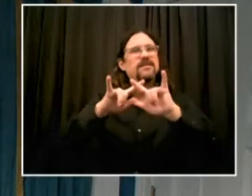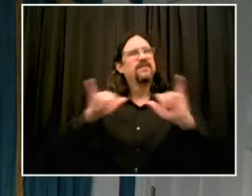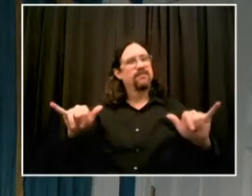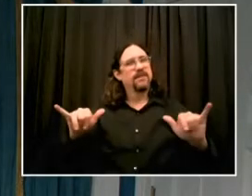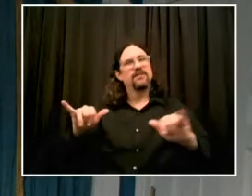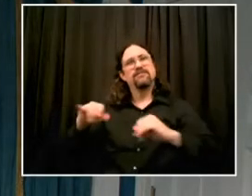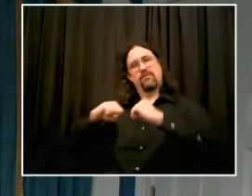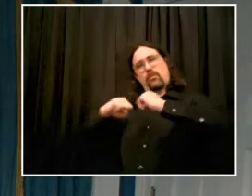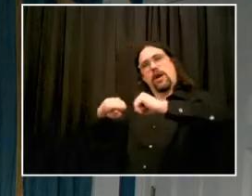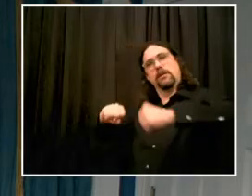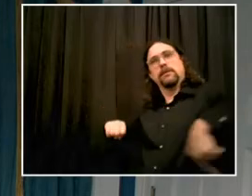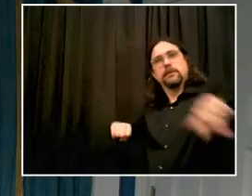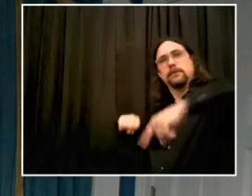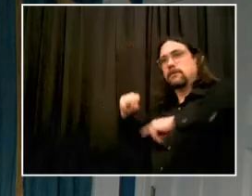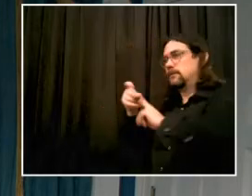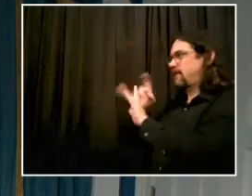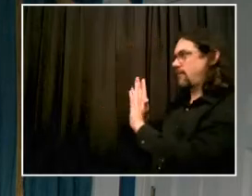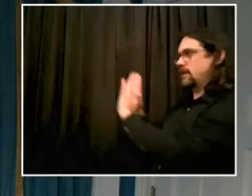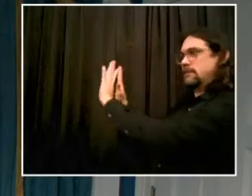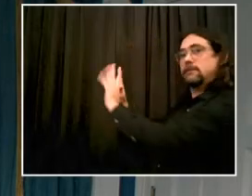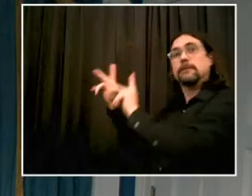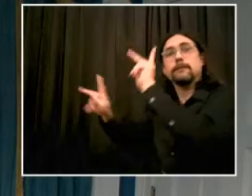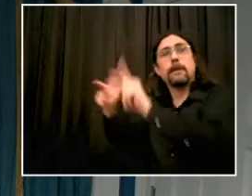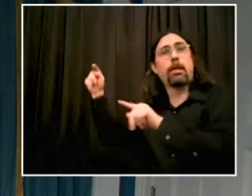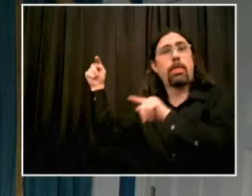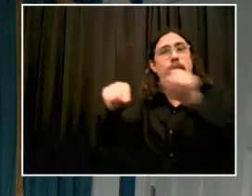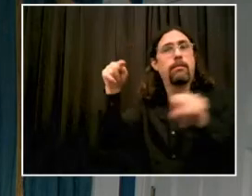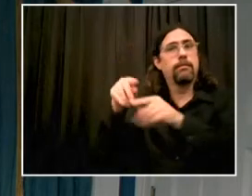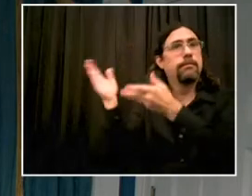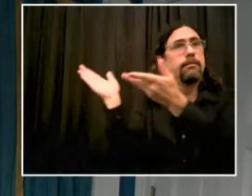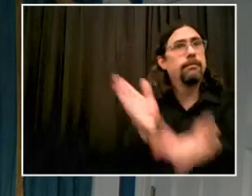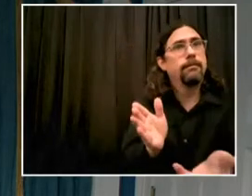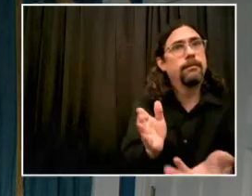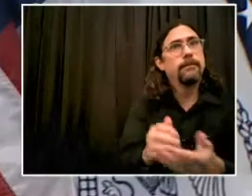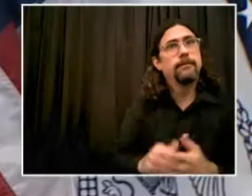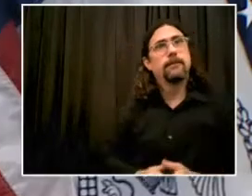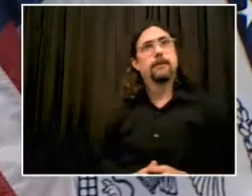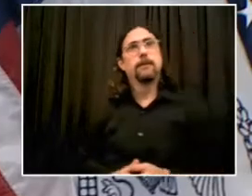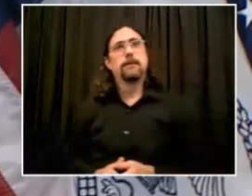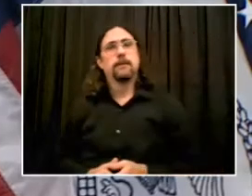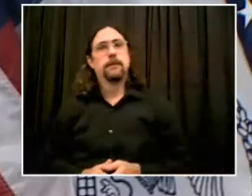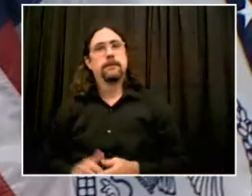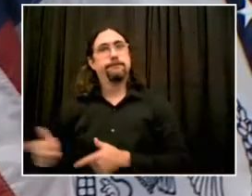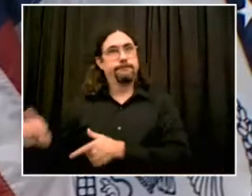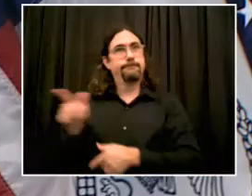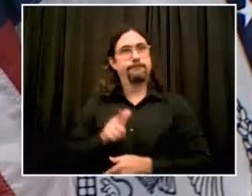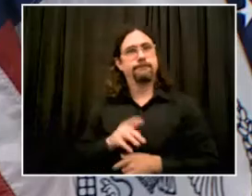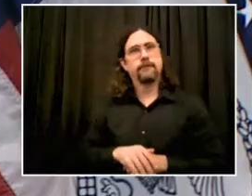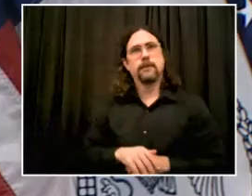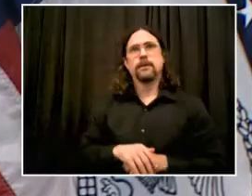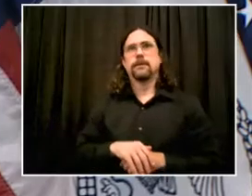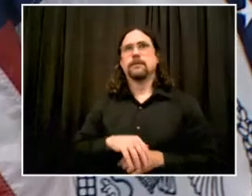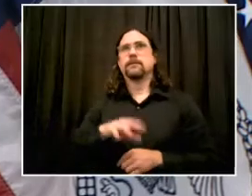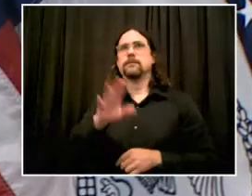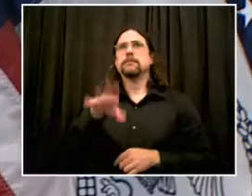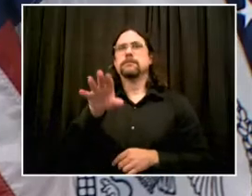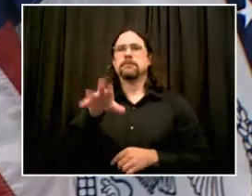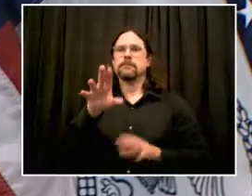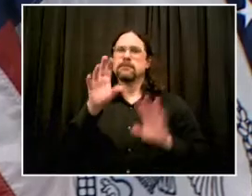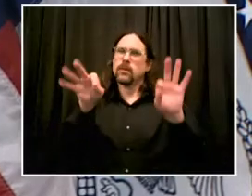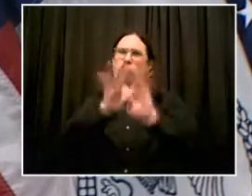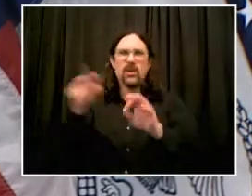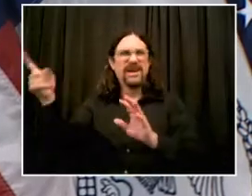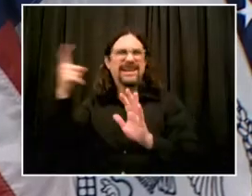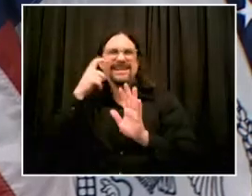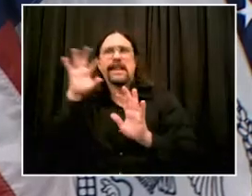makes clear to people how important this is. But the idea is we don't want to penalize people. We want to educate them. We want to make sure they're following the